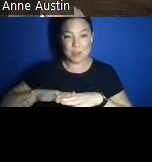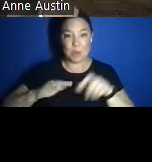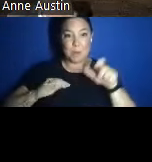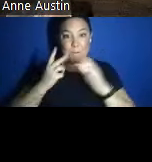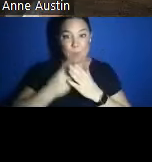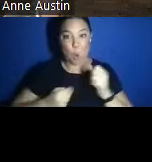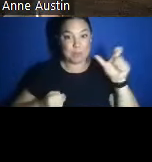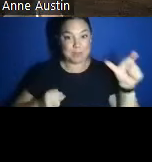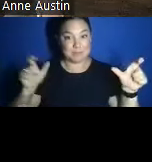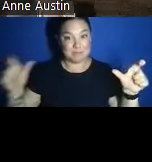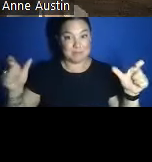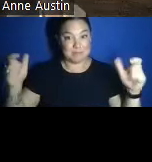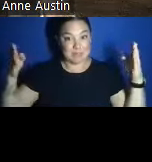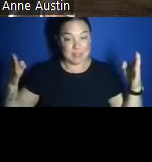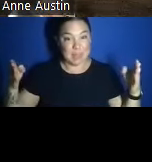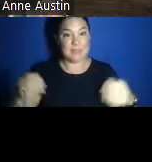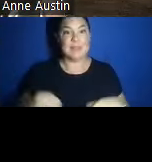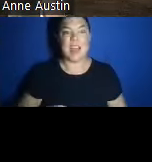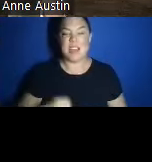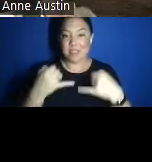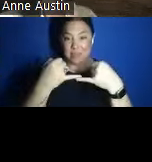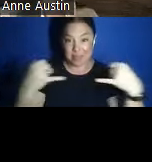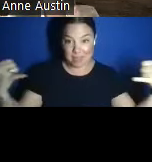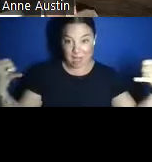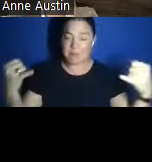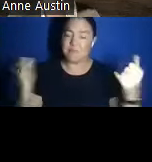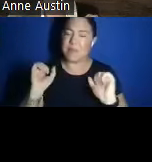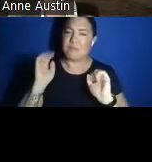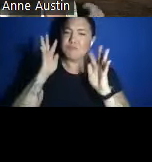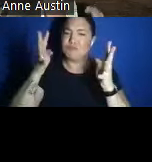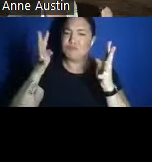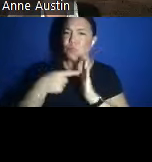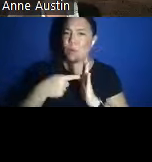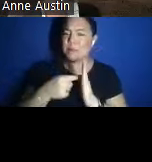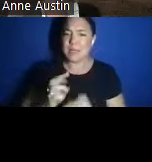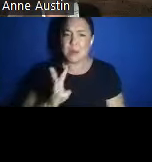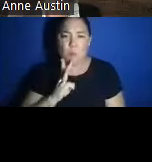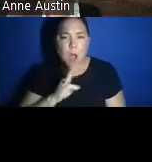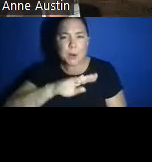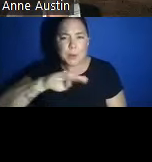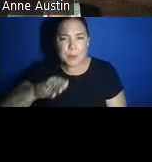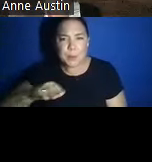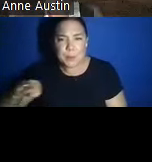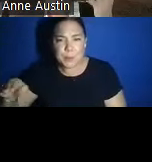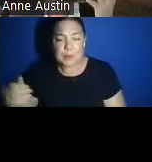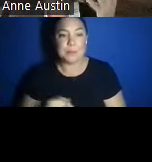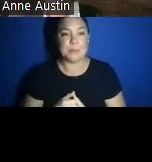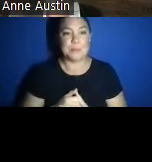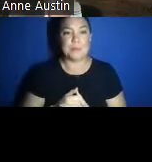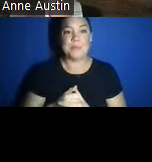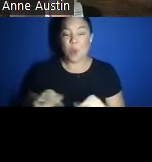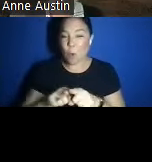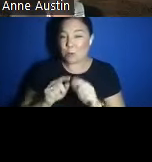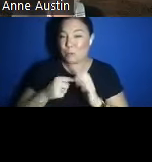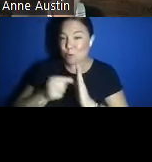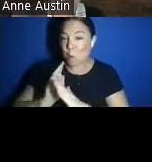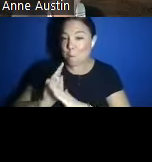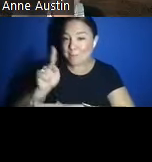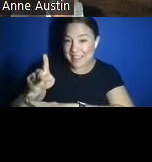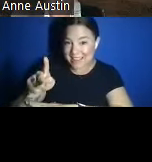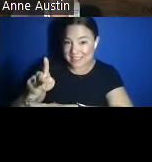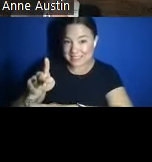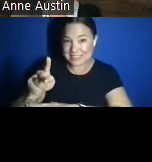a line that can be representing that kind of watery, marshy context with plants coming up